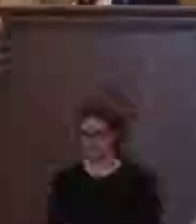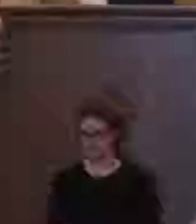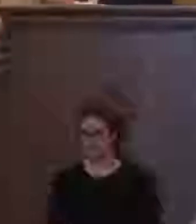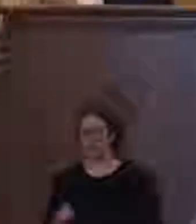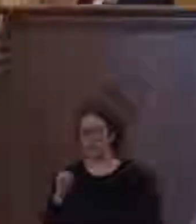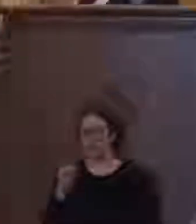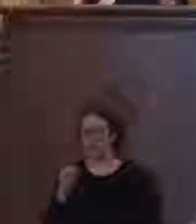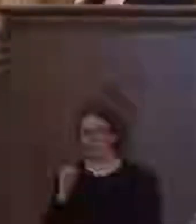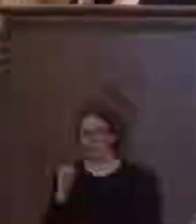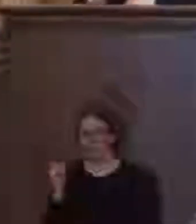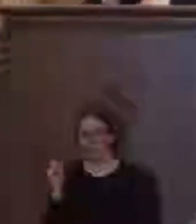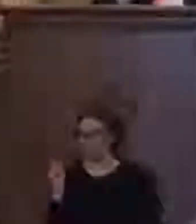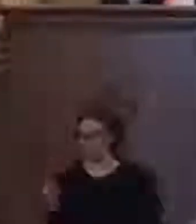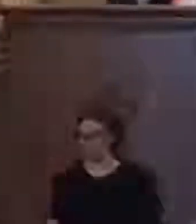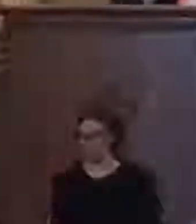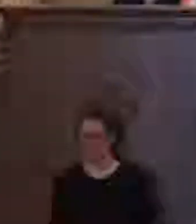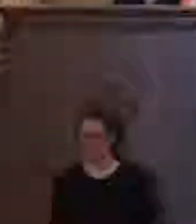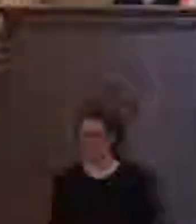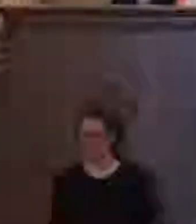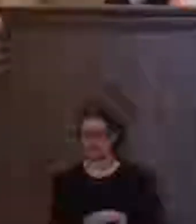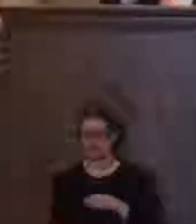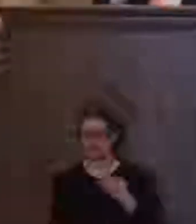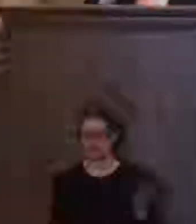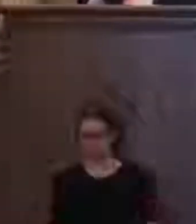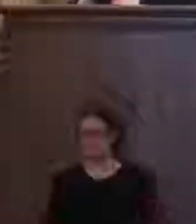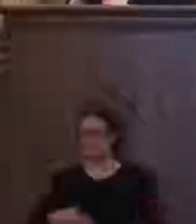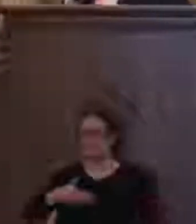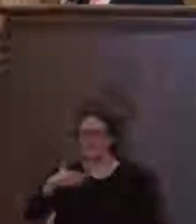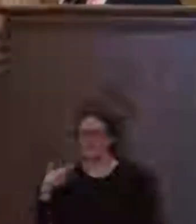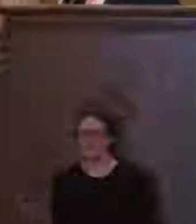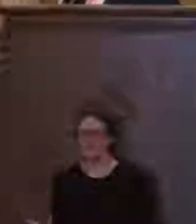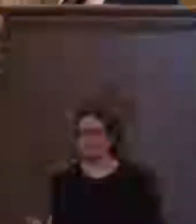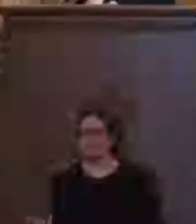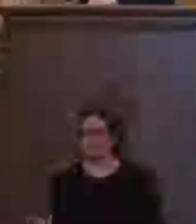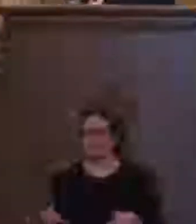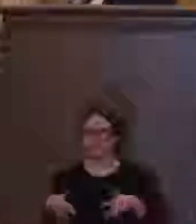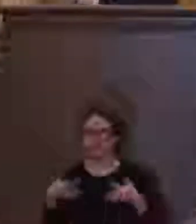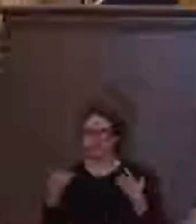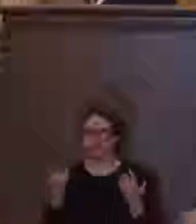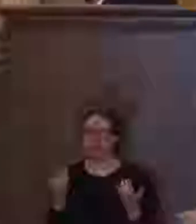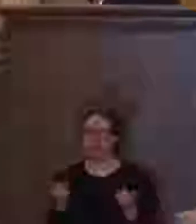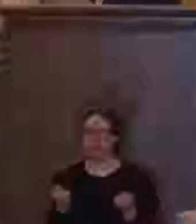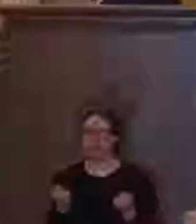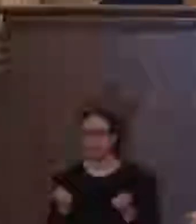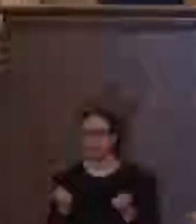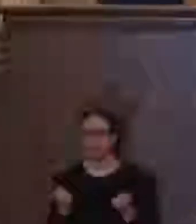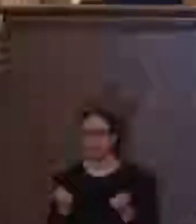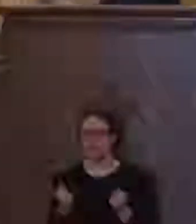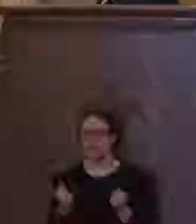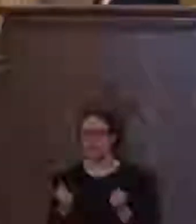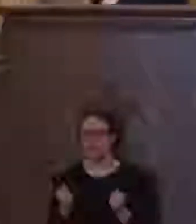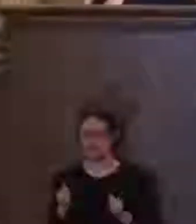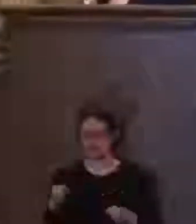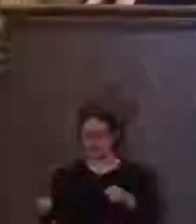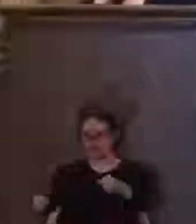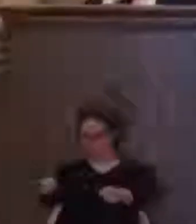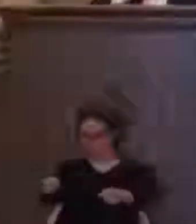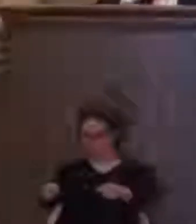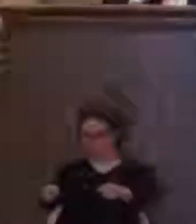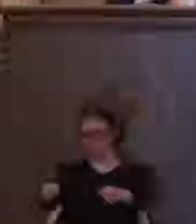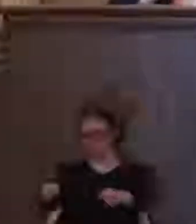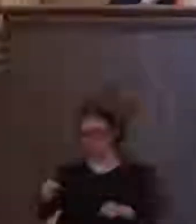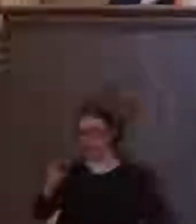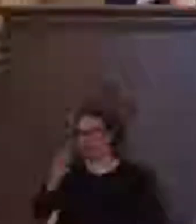it was one thing after the other. It really was. I mean, it felt like the trip was, you know,